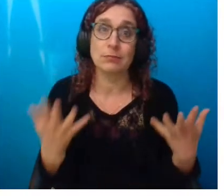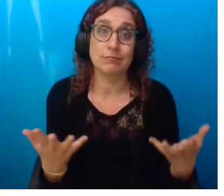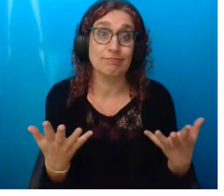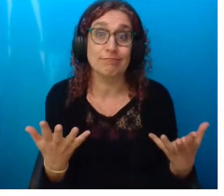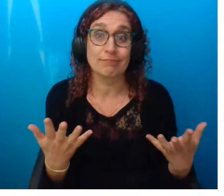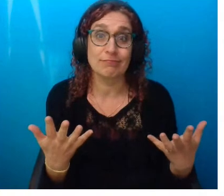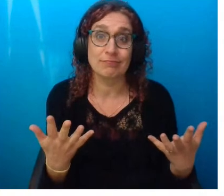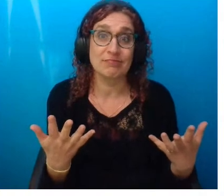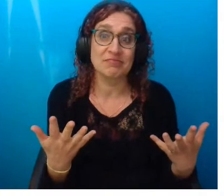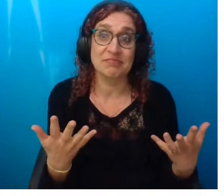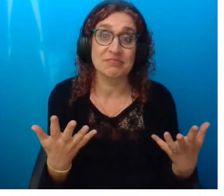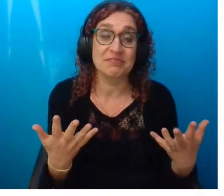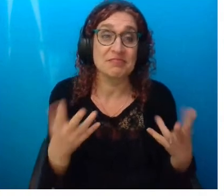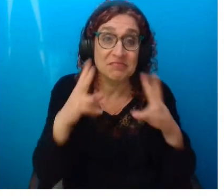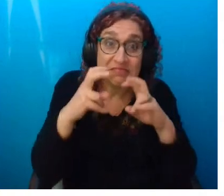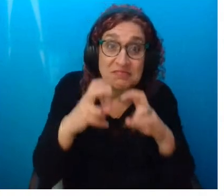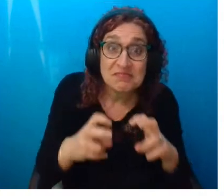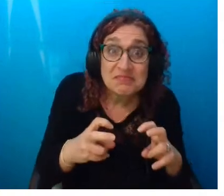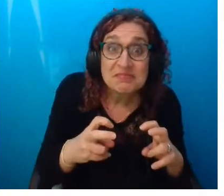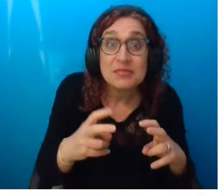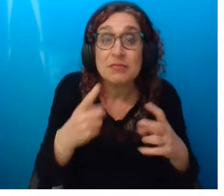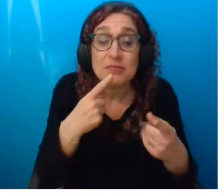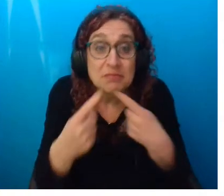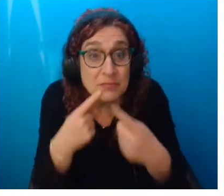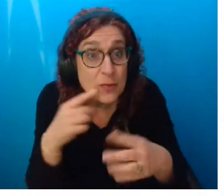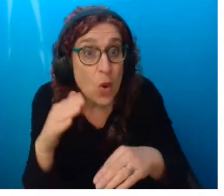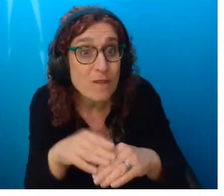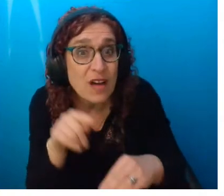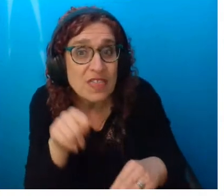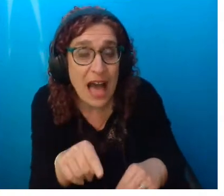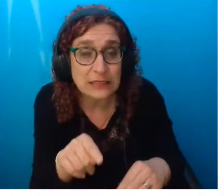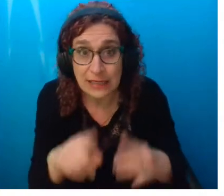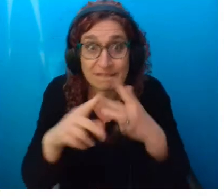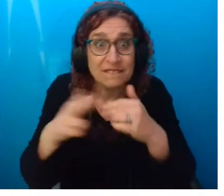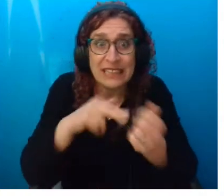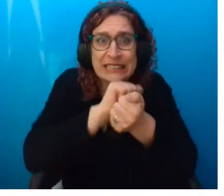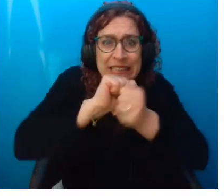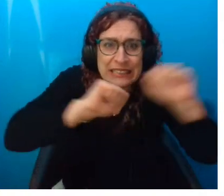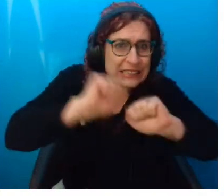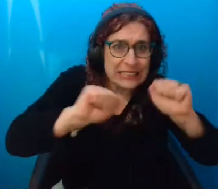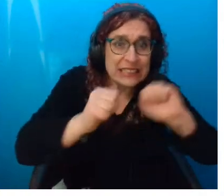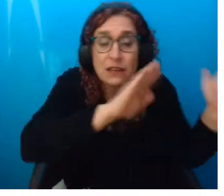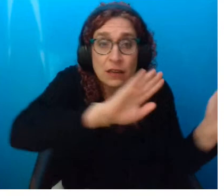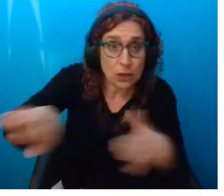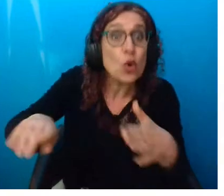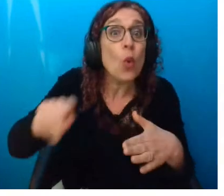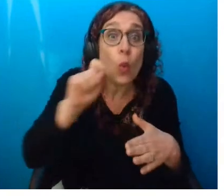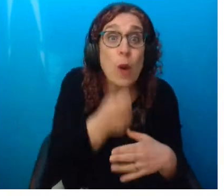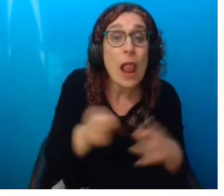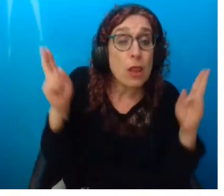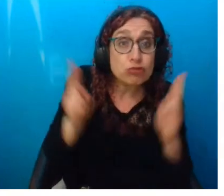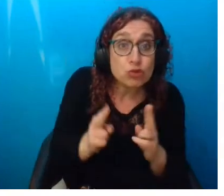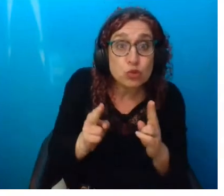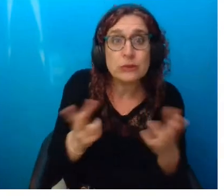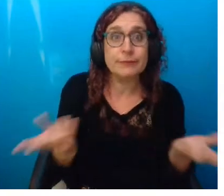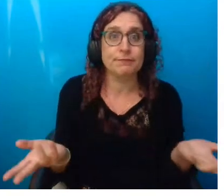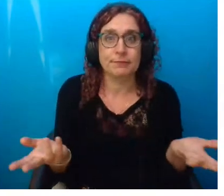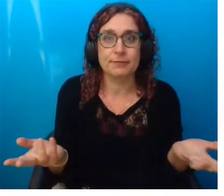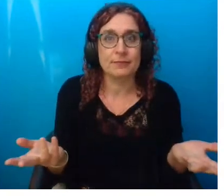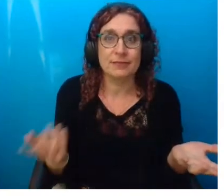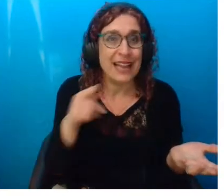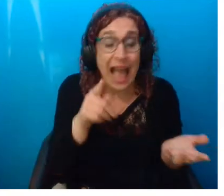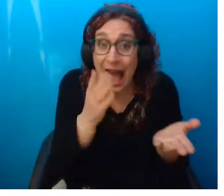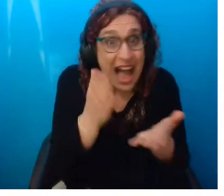actually very little evidence that removing house dust mite from our environment, which is incredibly difficult